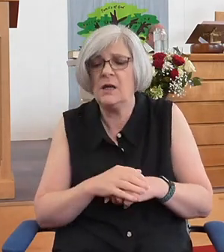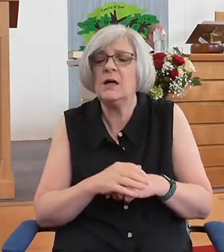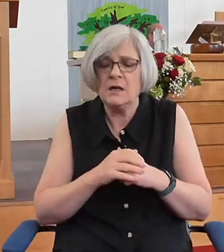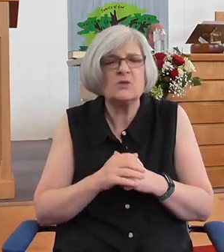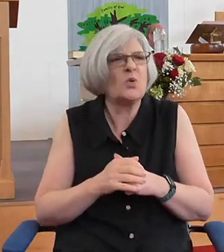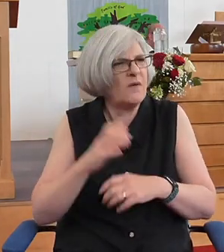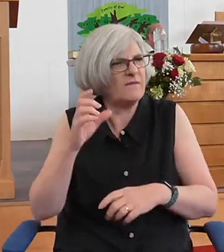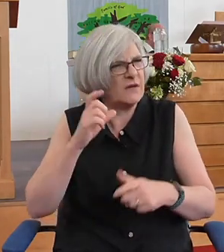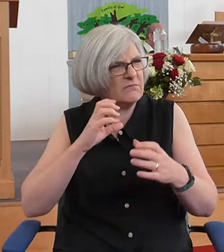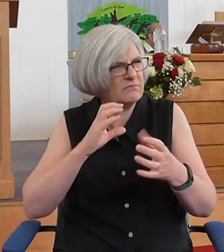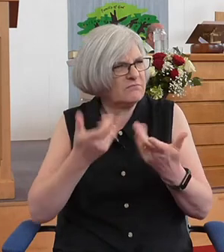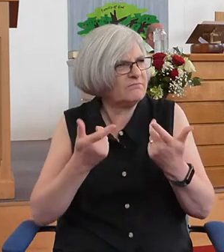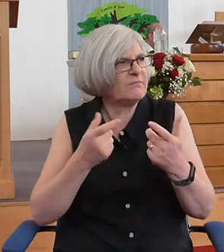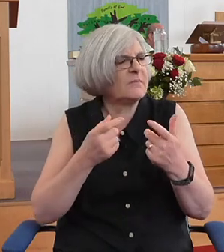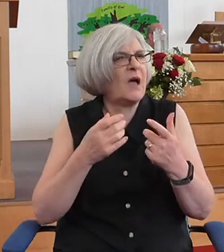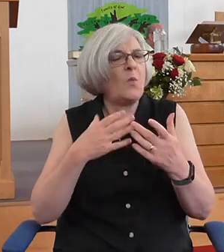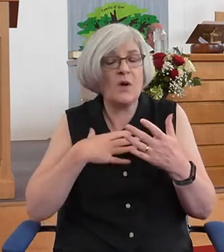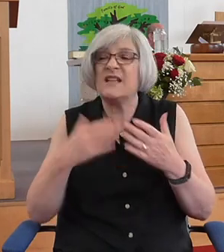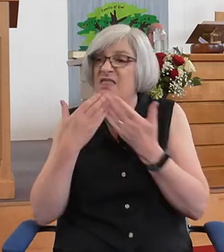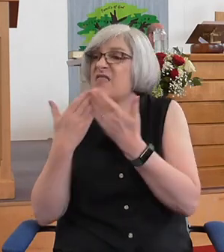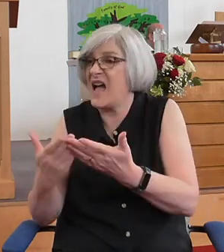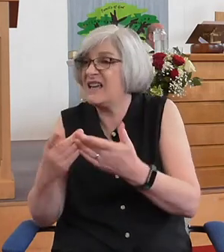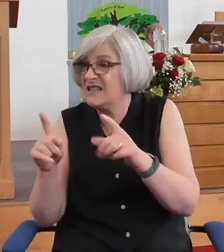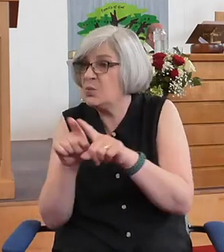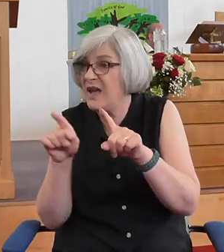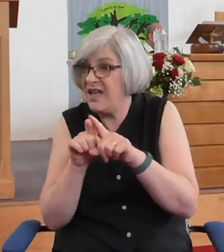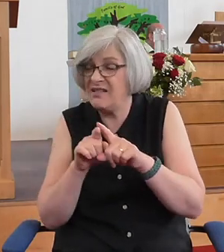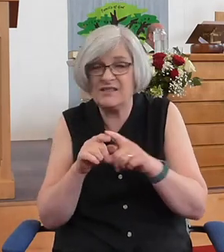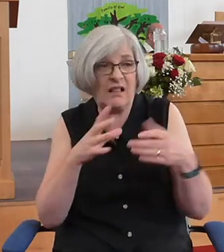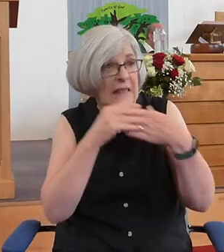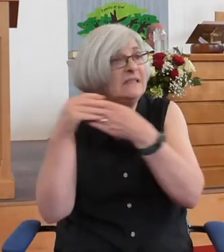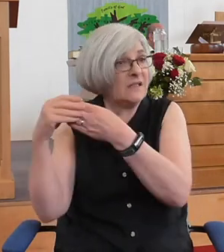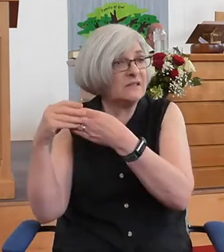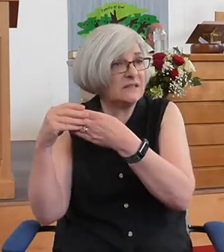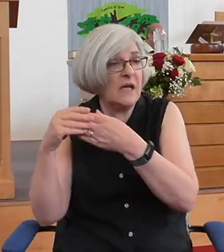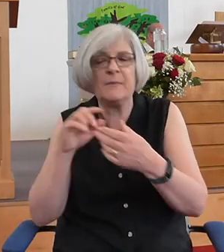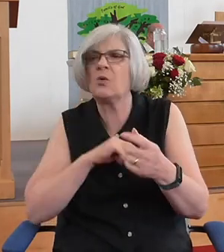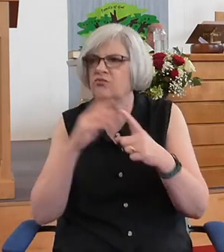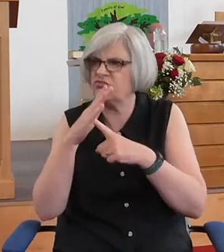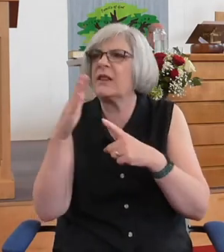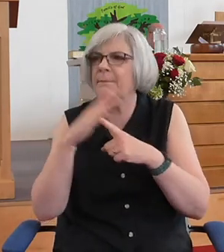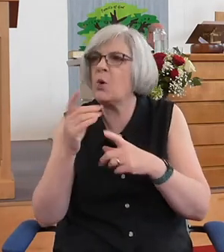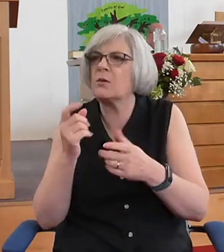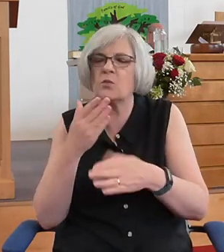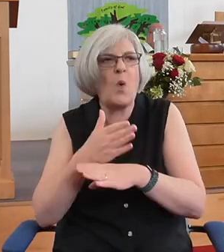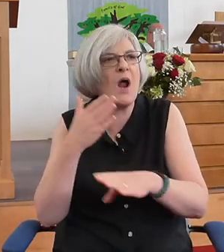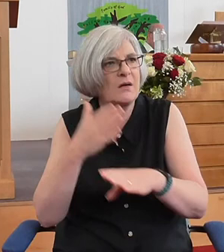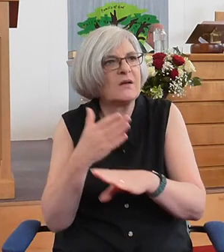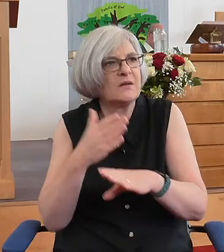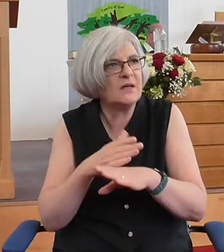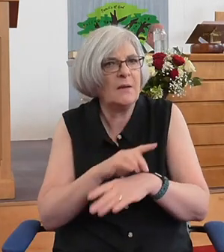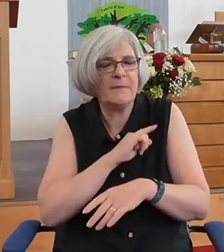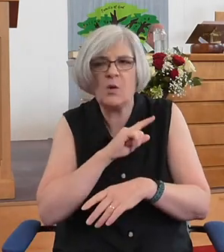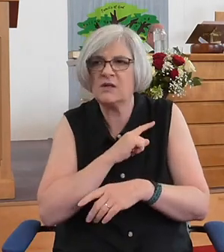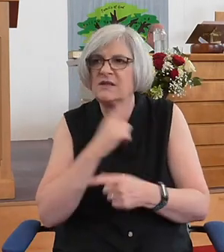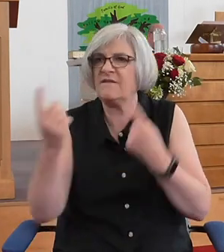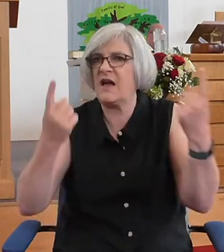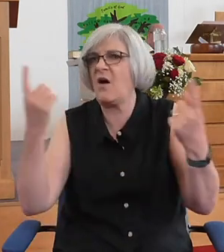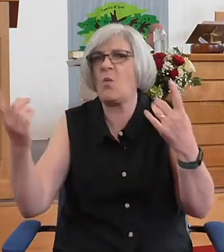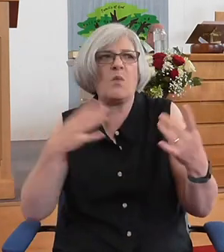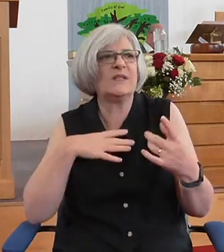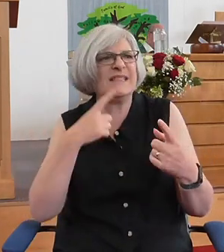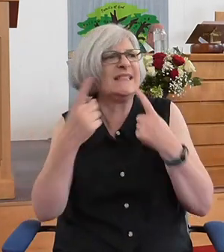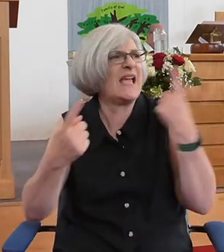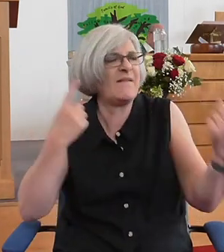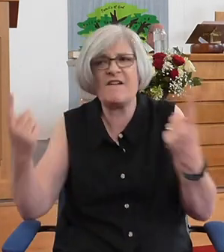would just like to give them my thanks too, because it's a very, it's very important work they do. And on behalf of everybody at Claremont, I